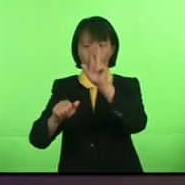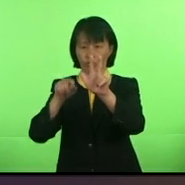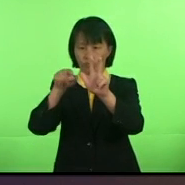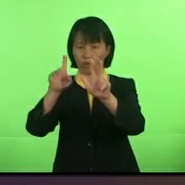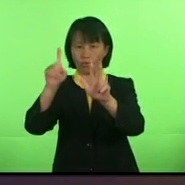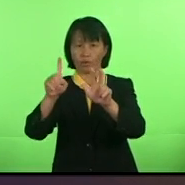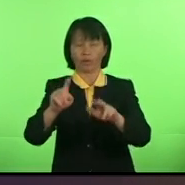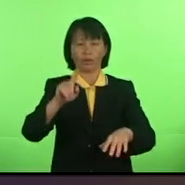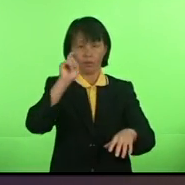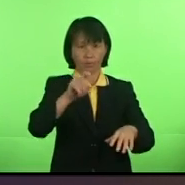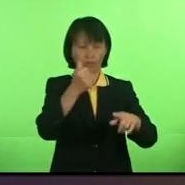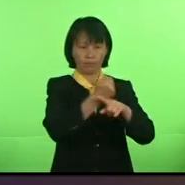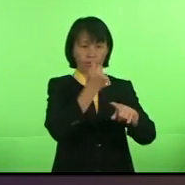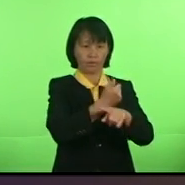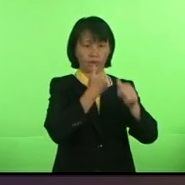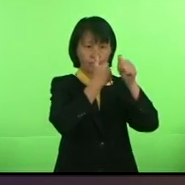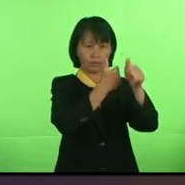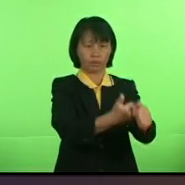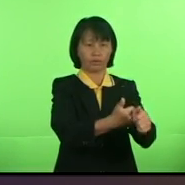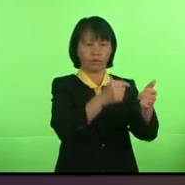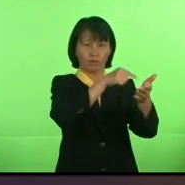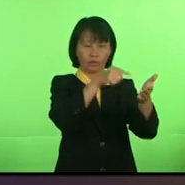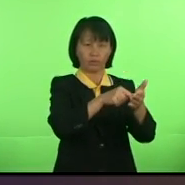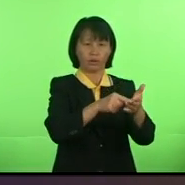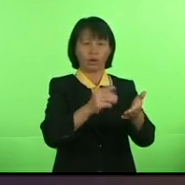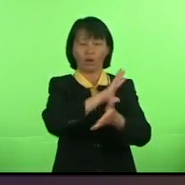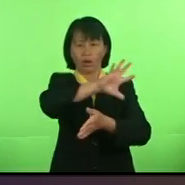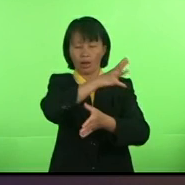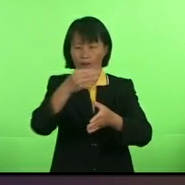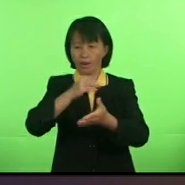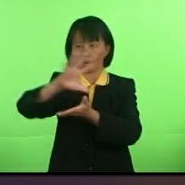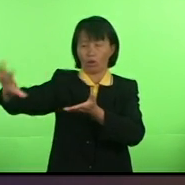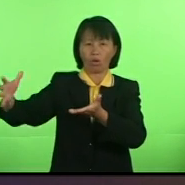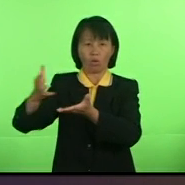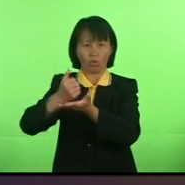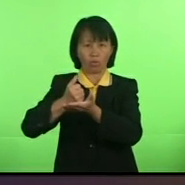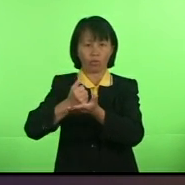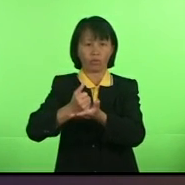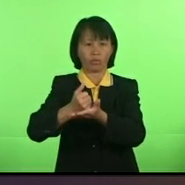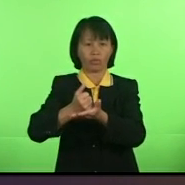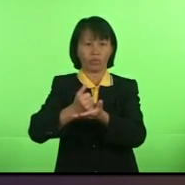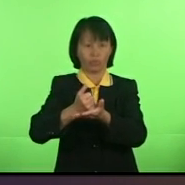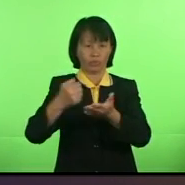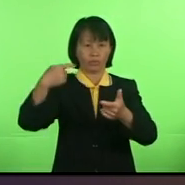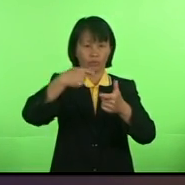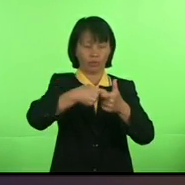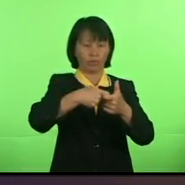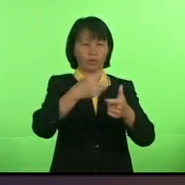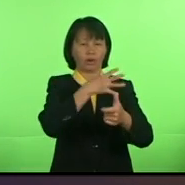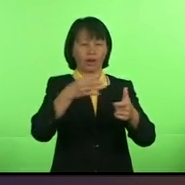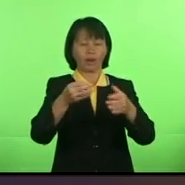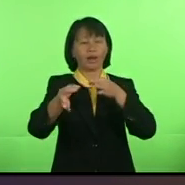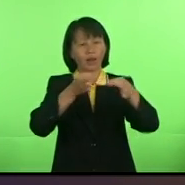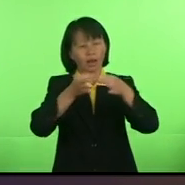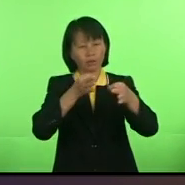practice using this essay topic to gather all the information you can get on this topic.